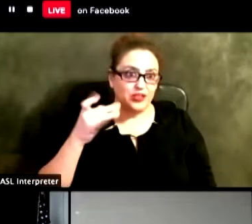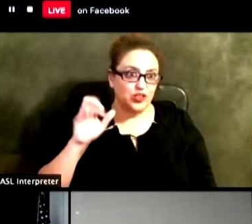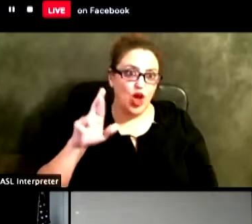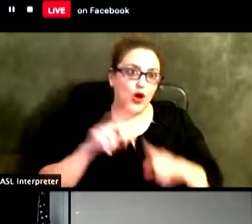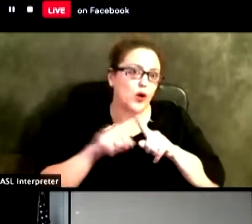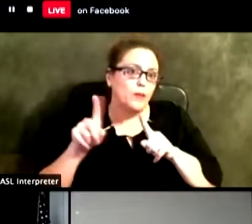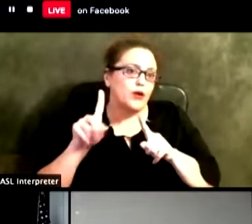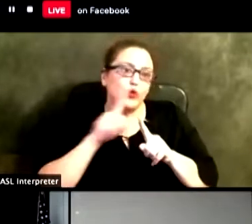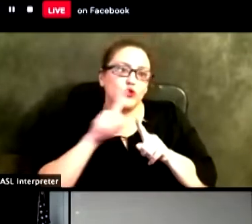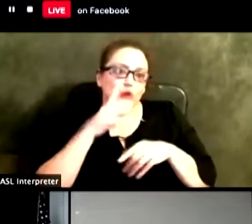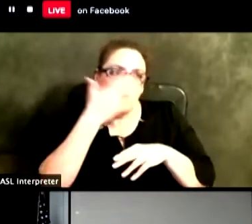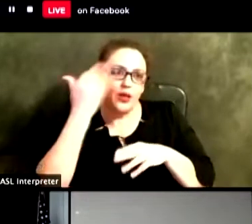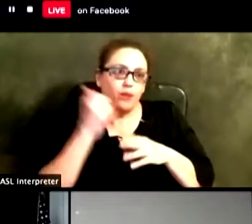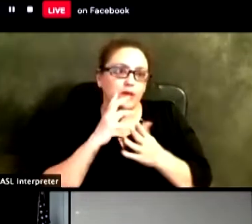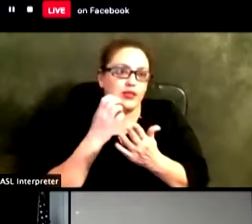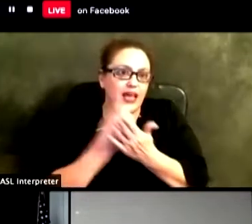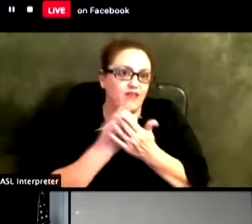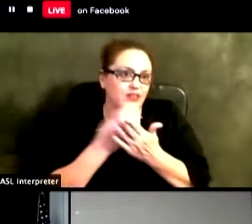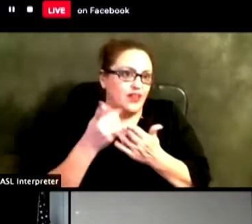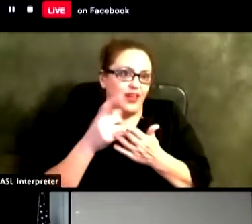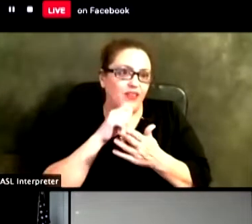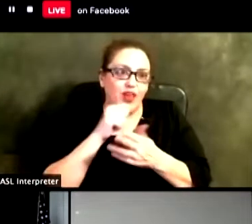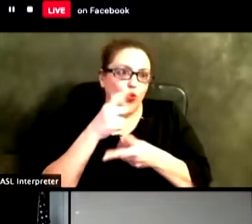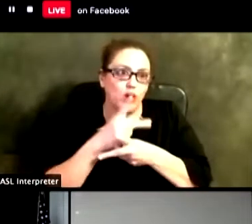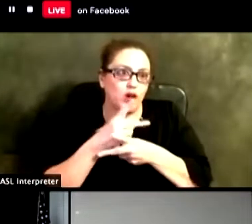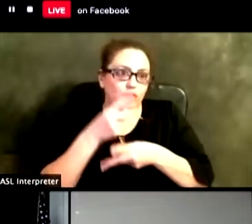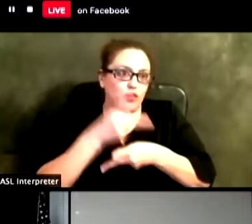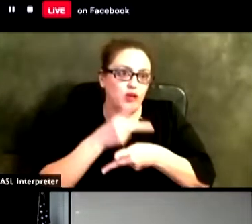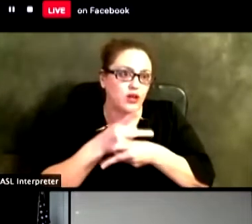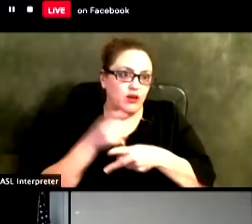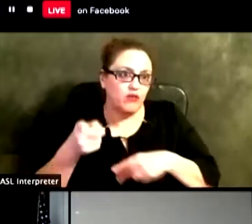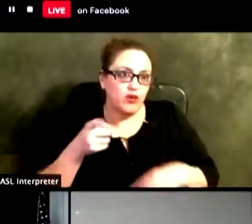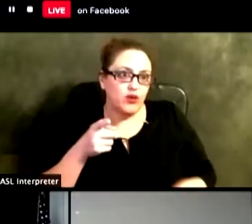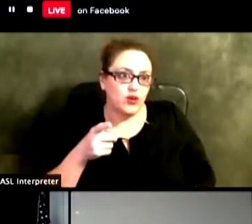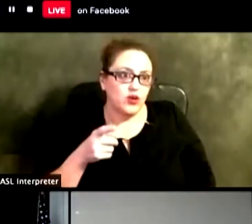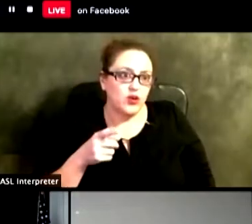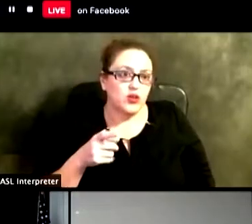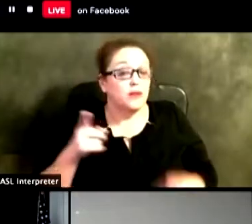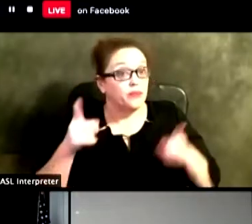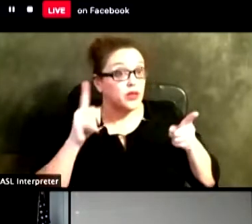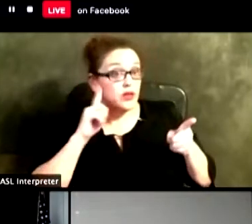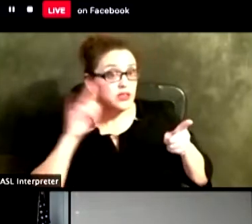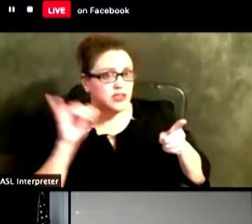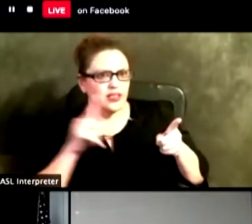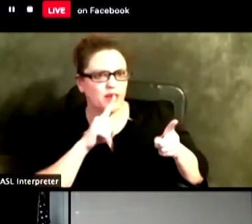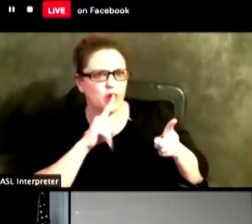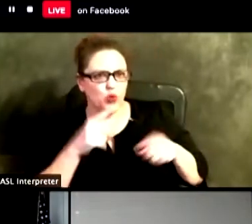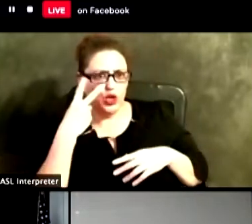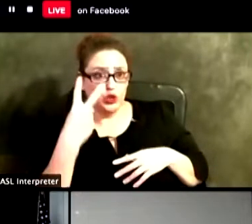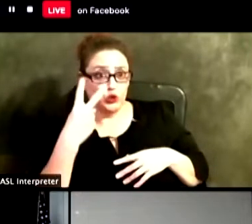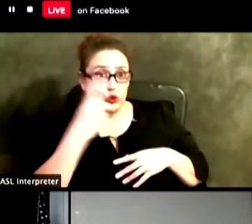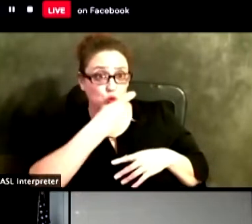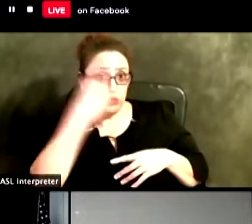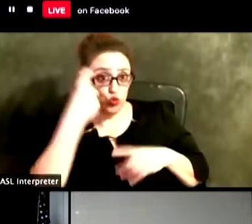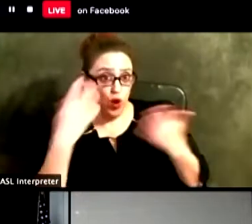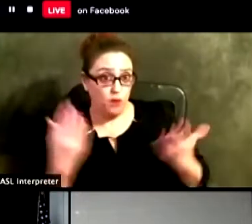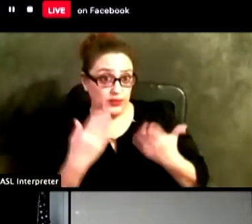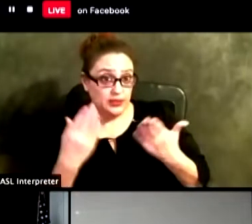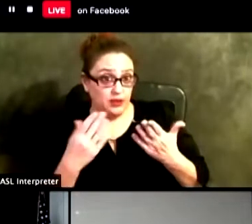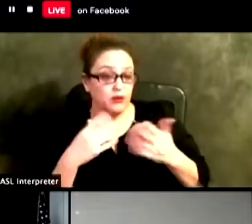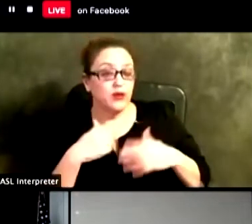it. Sounds like, and I would like to know. Sounds yeah, like there were I sort of like two. Sounds like there were sort of two traumas here, Catherine. There was the